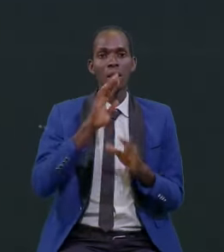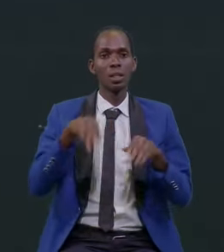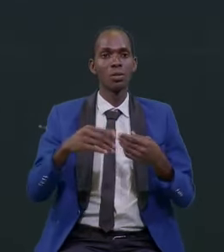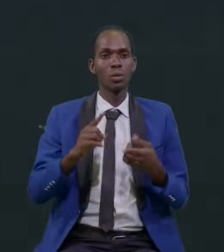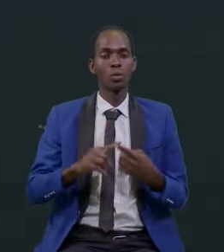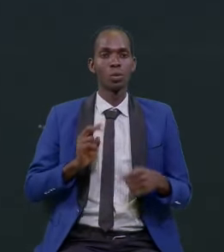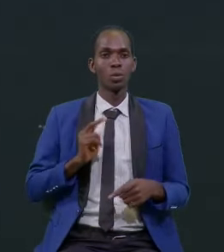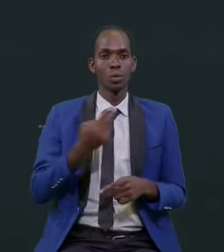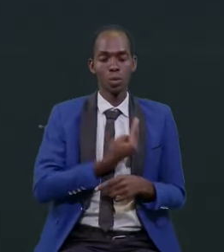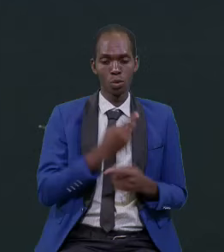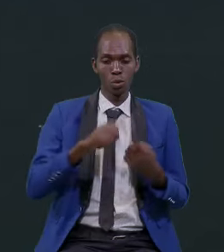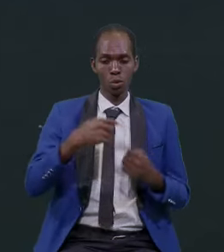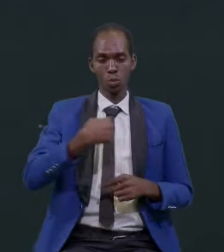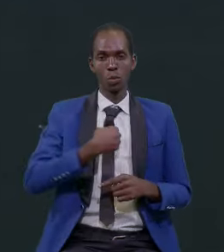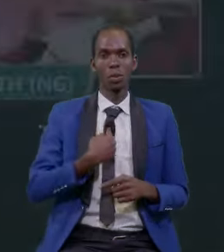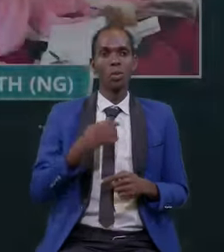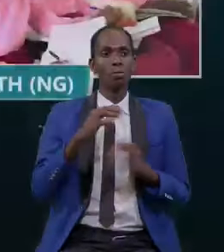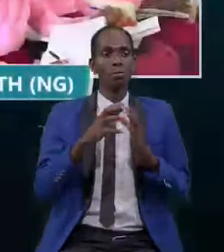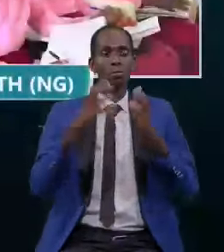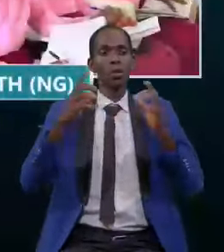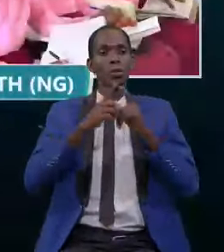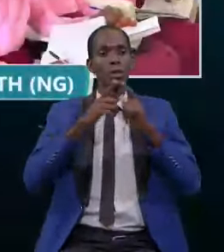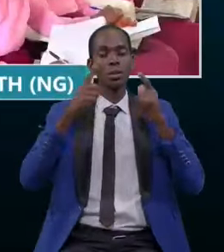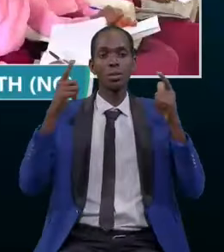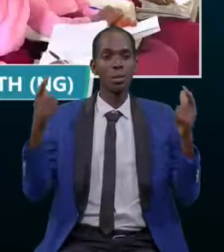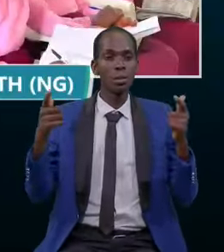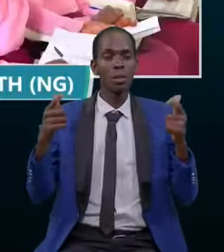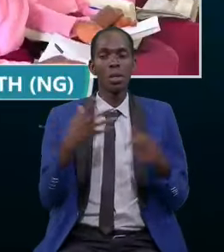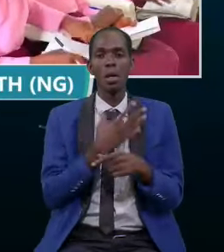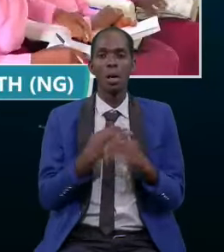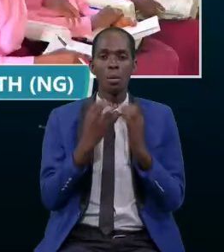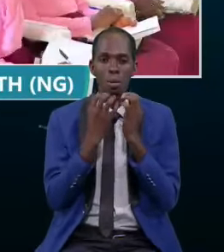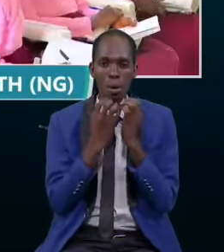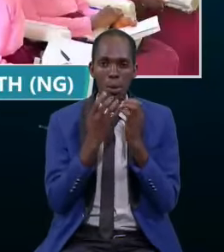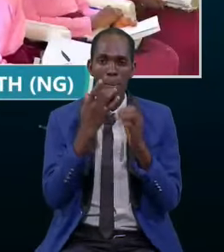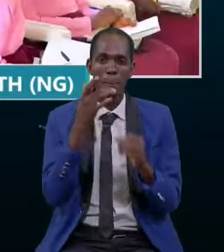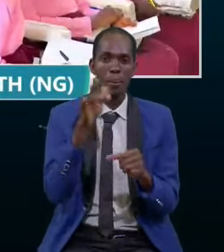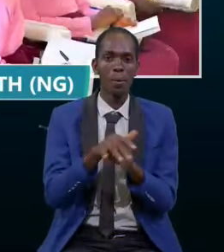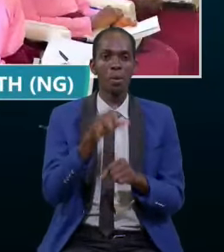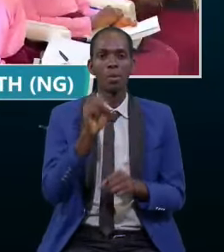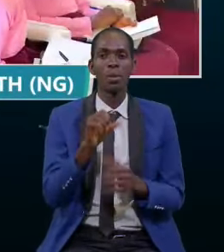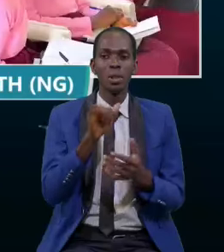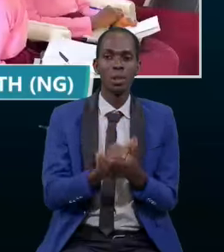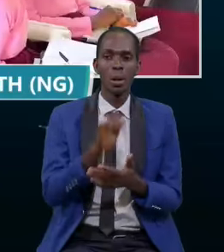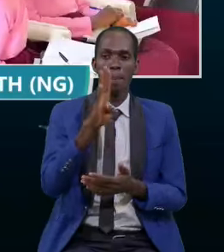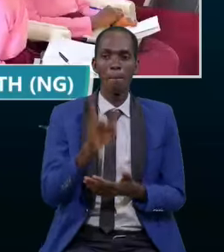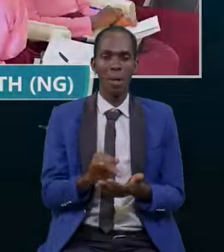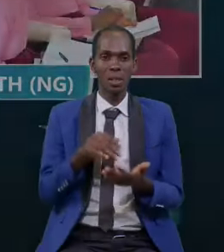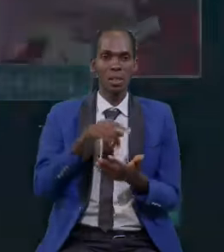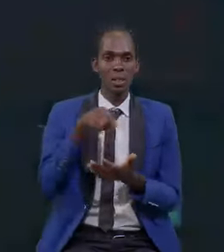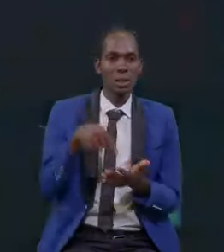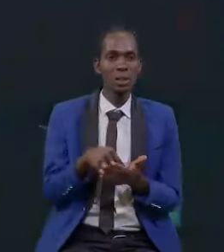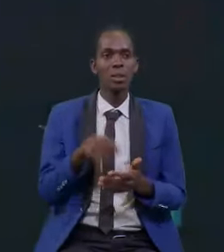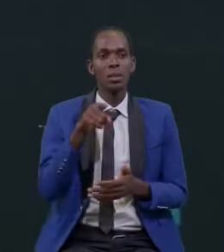me, exceeding great and precious promises, that by these ye might be